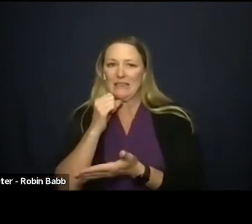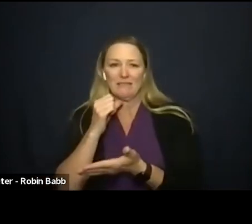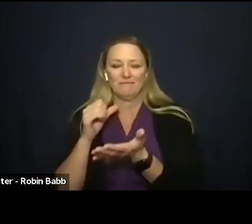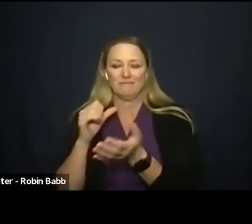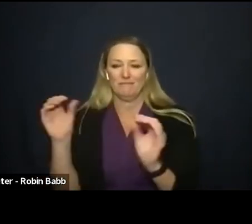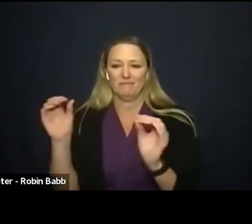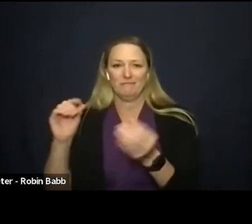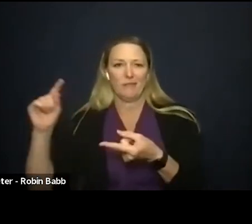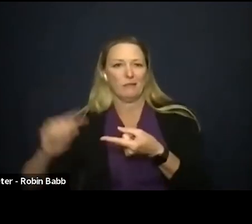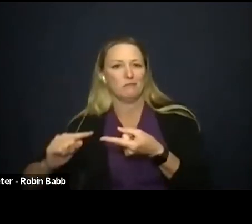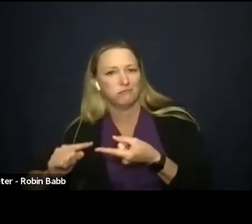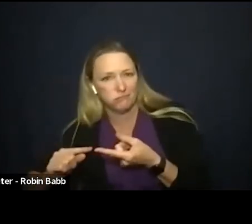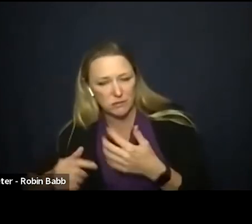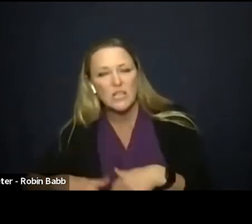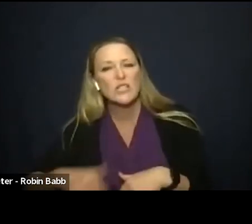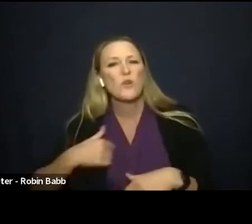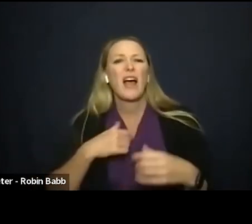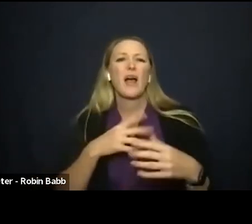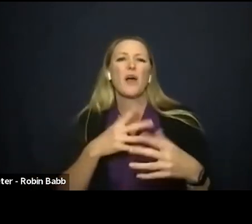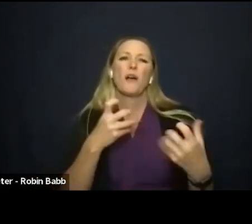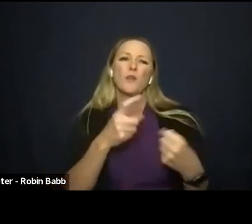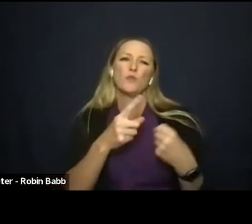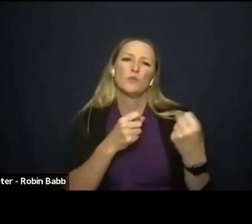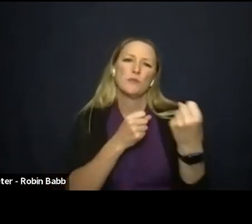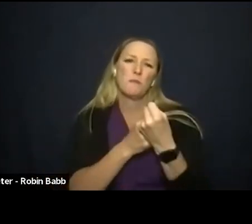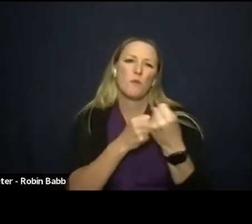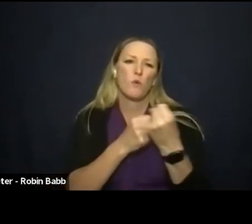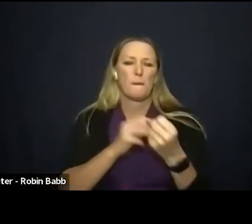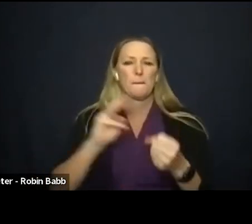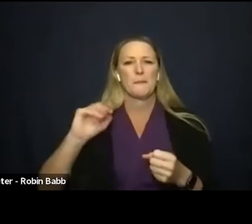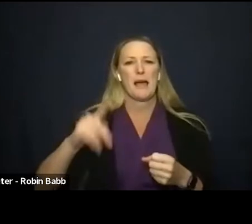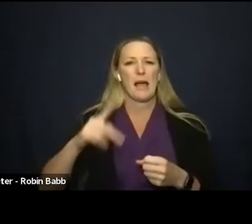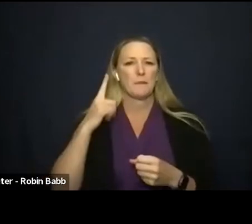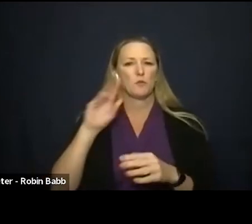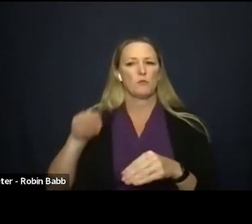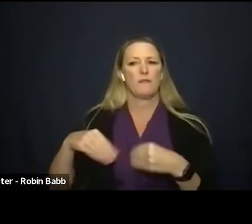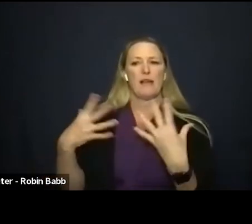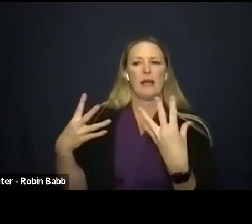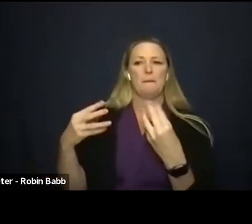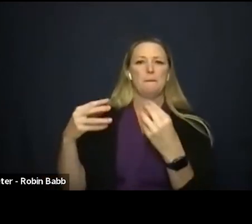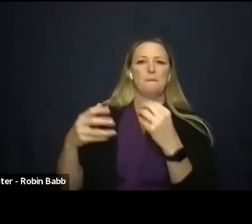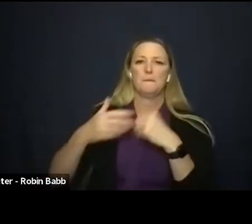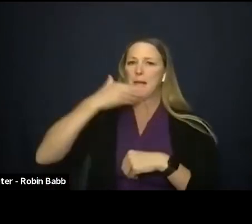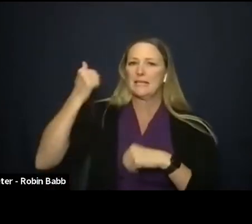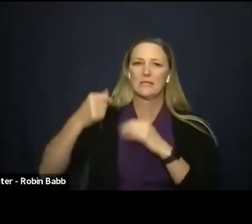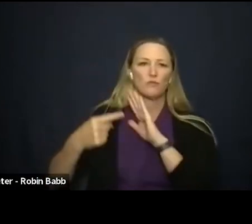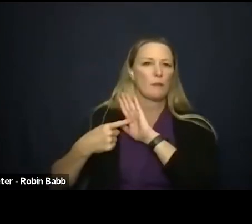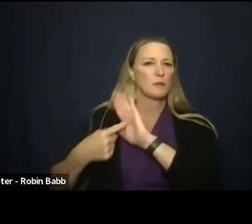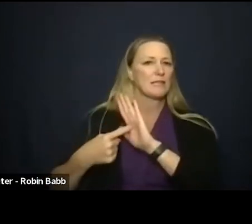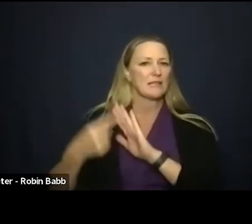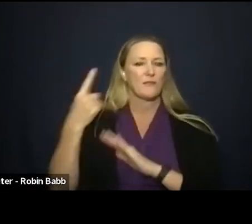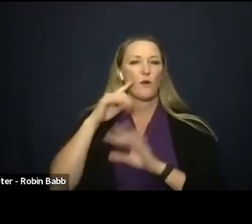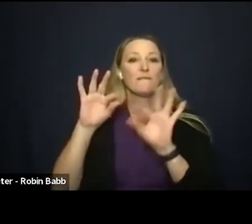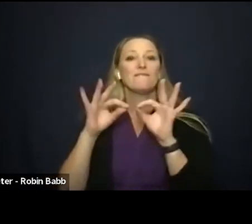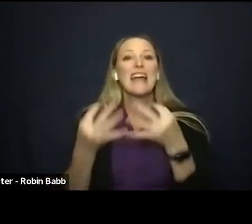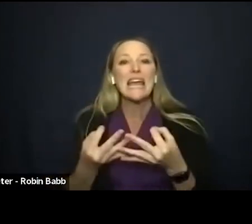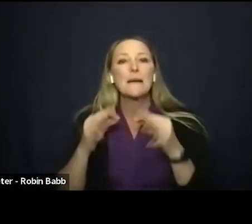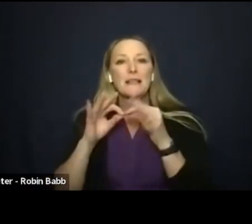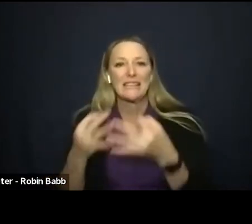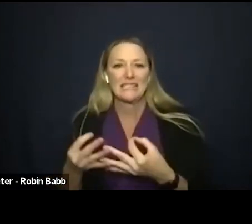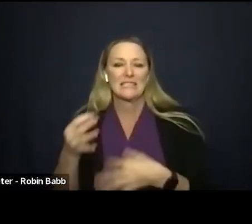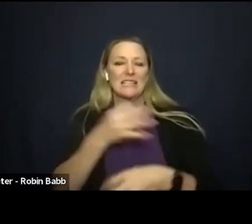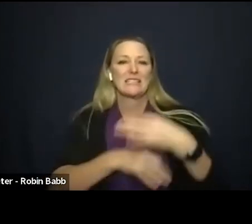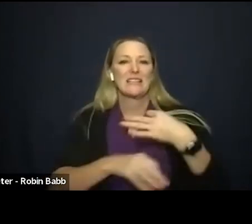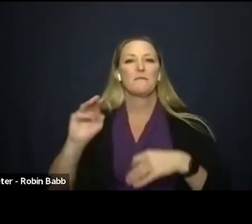that promotes the strongest representation for the families for the families of sbusd rather than maps that